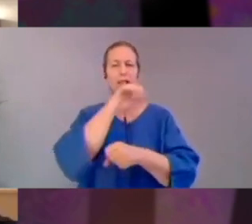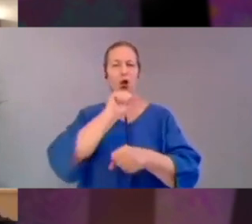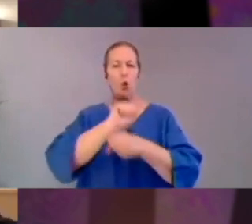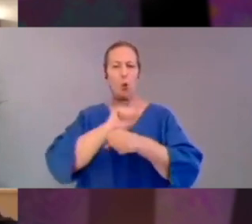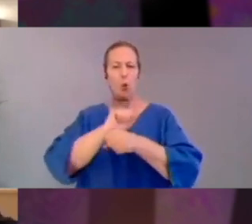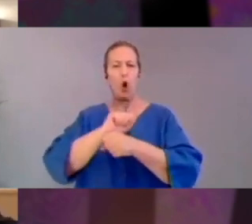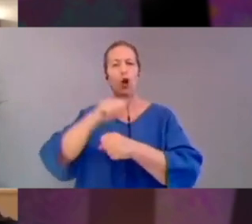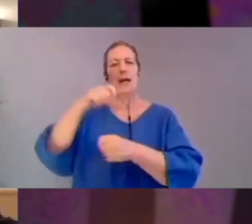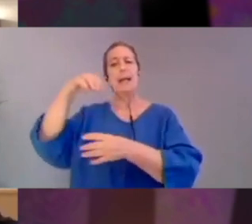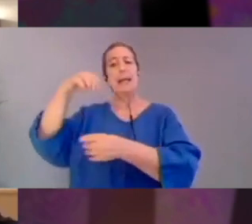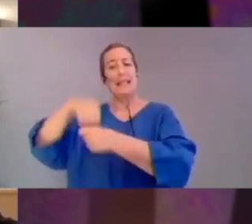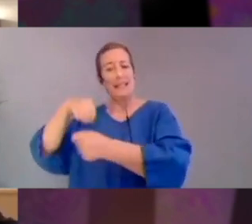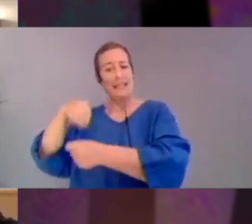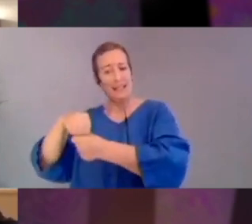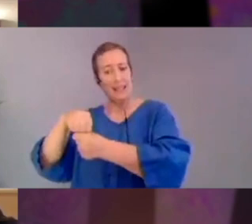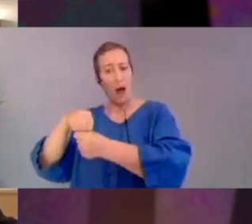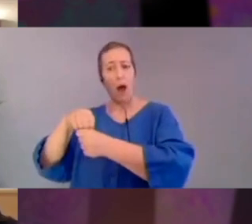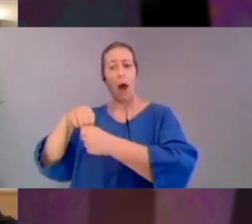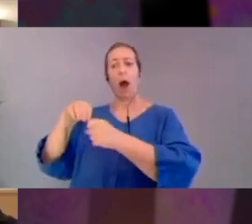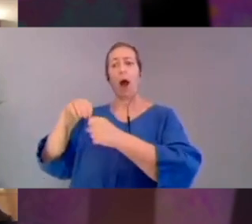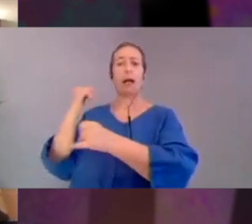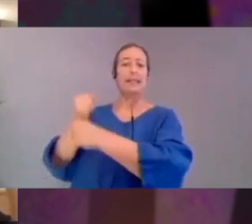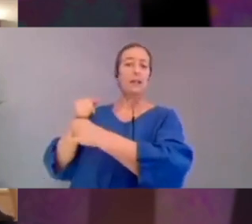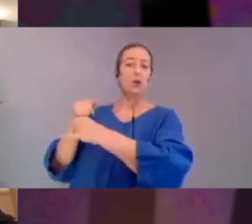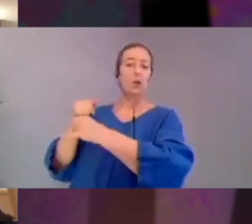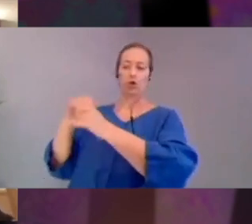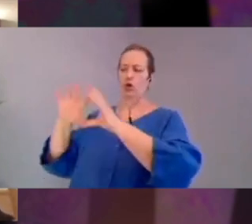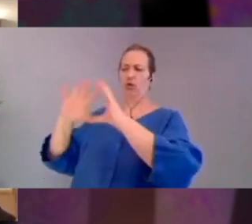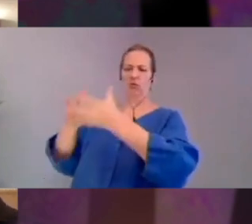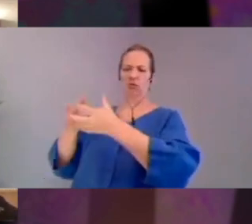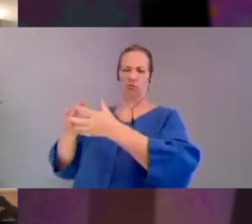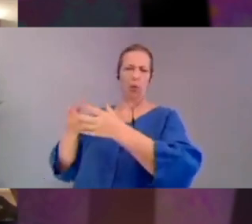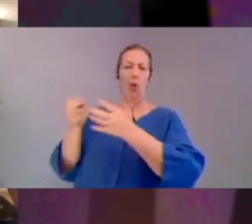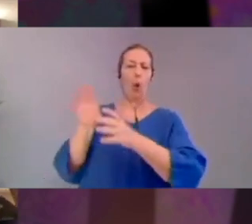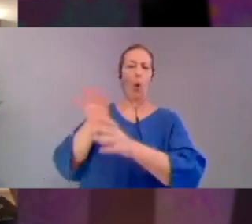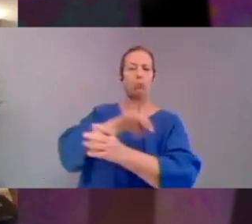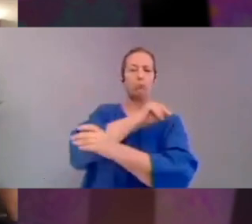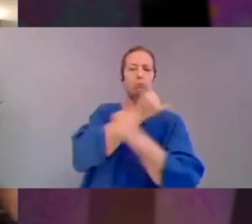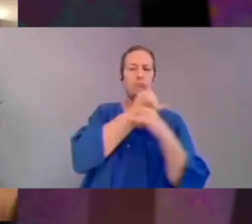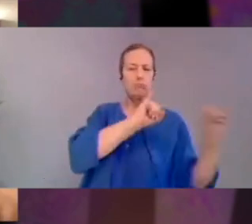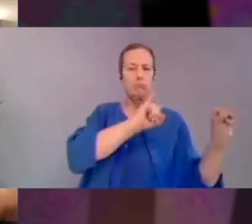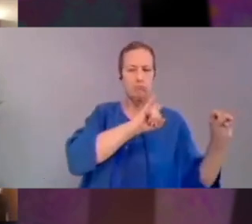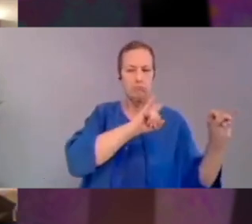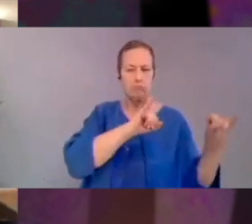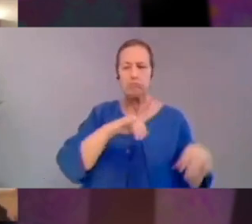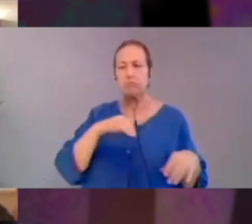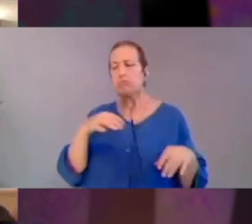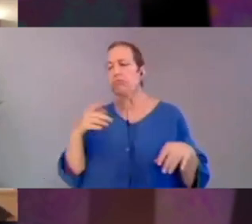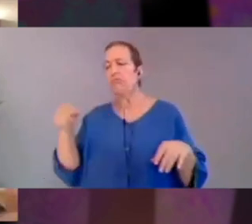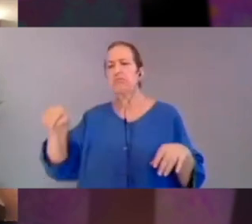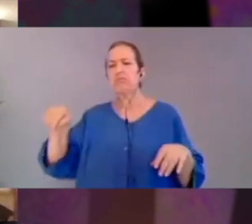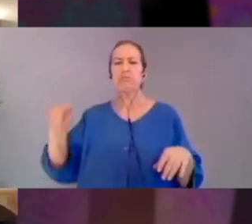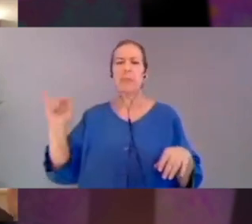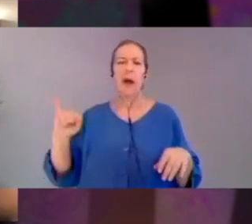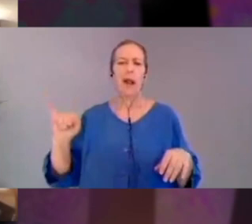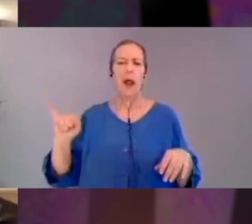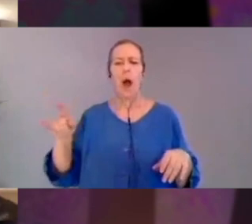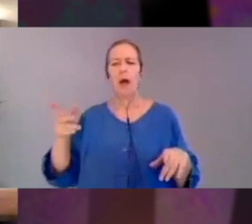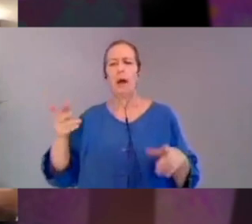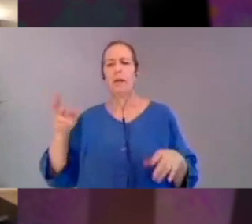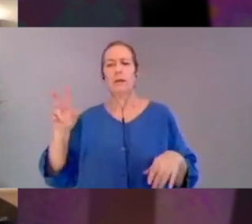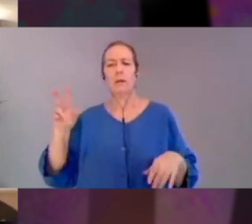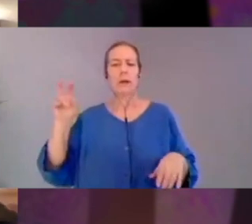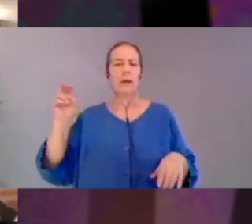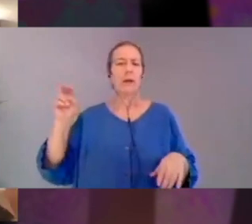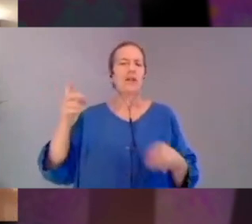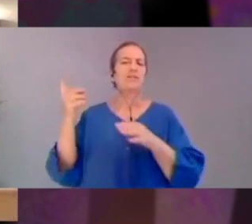completely outside of institutional support. And by institutional support, I mean venues that we think of in terms of presenting performance,